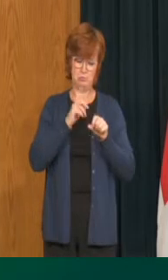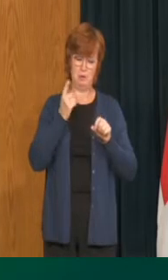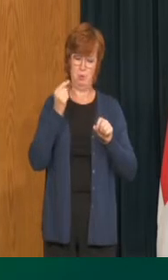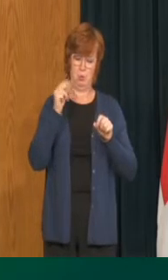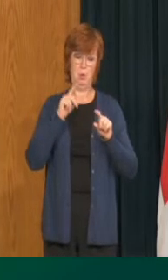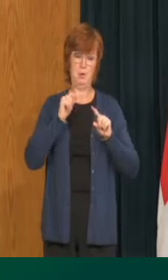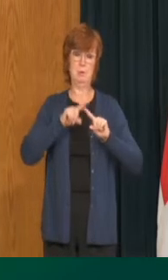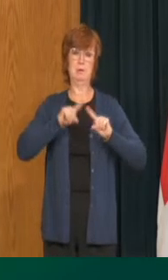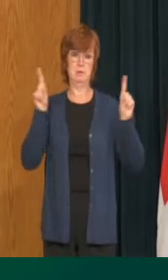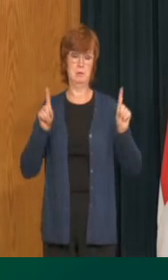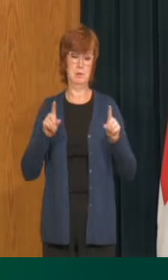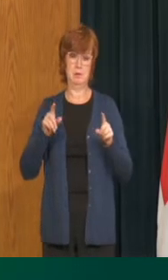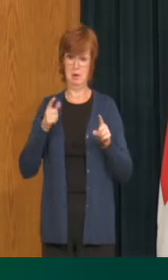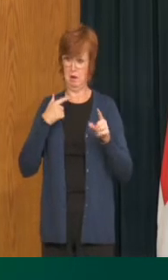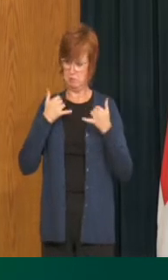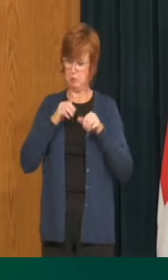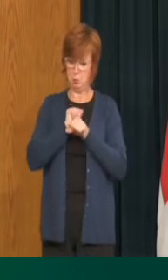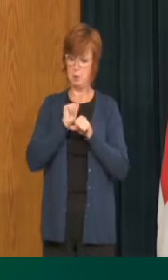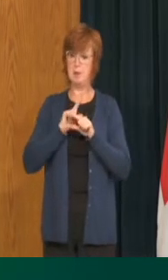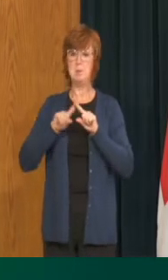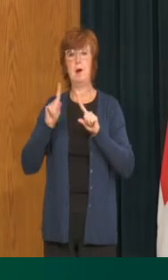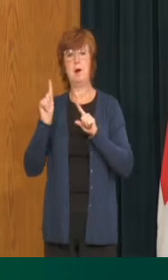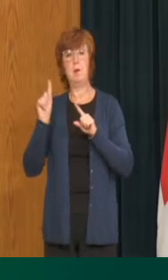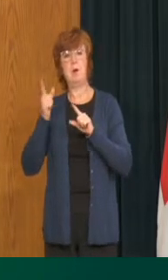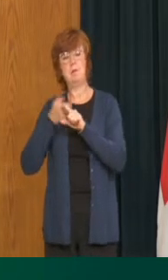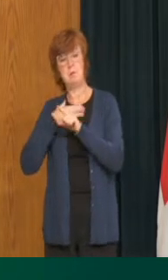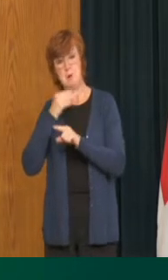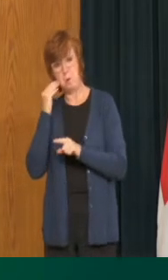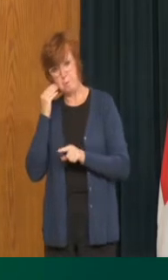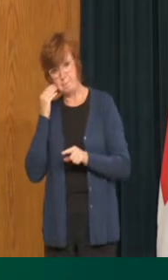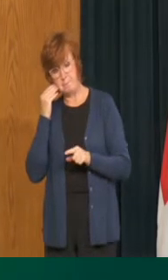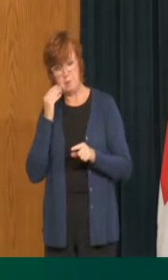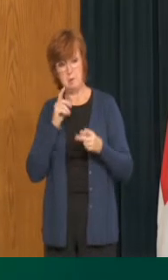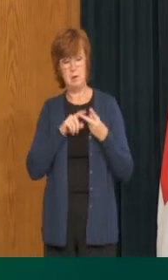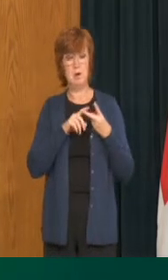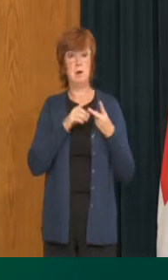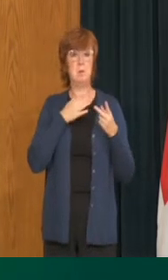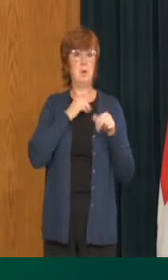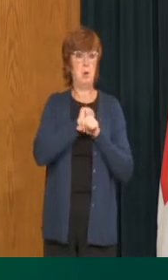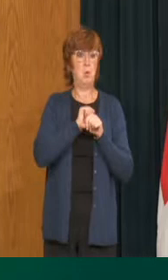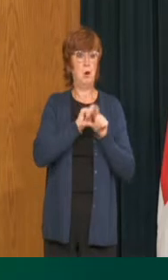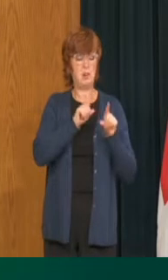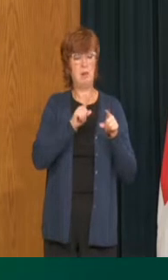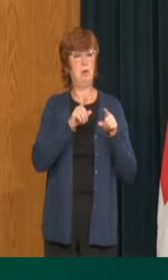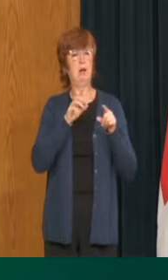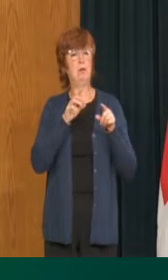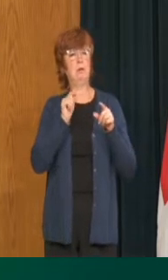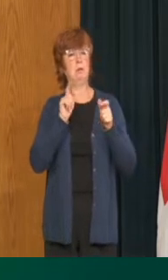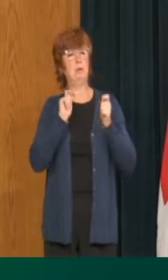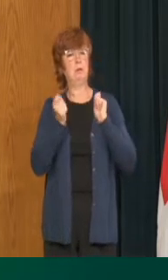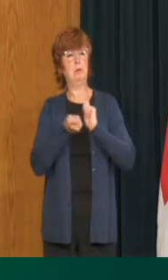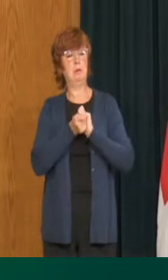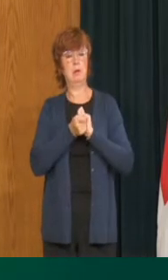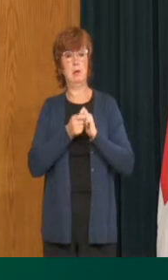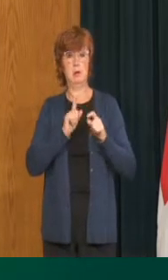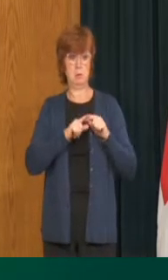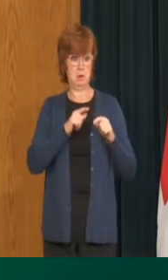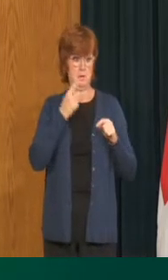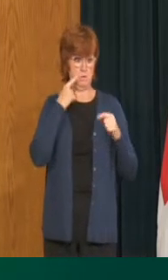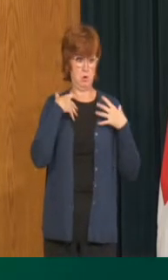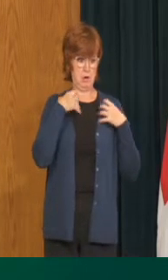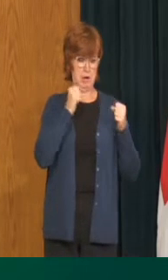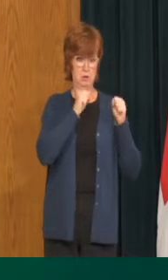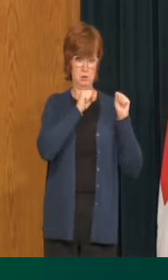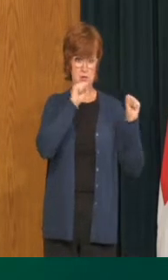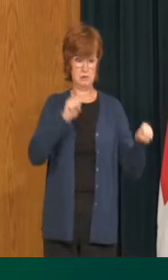we share the concern. I haven't seen the memo. I'd share the concern in the health sector that has been open throughout this. I share the concern in the education sector, but I share